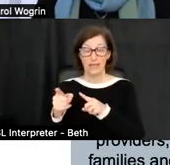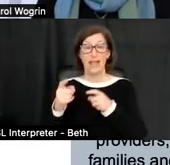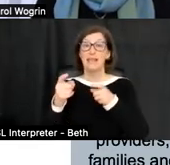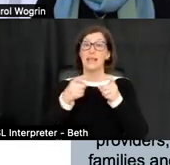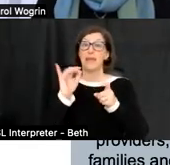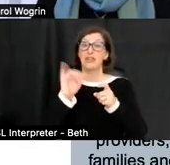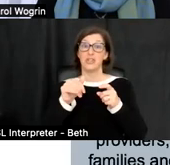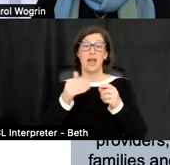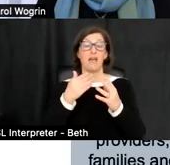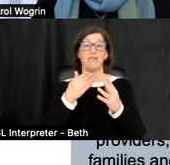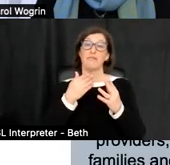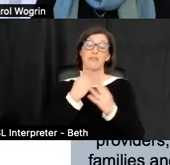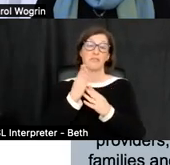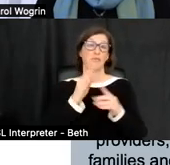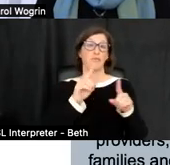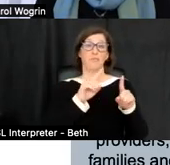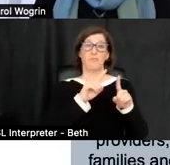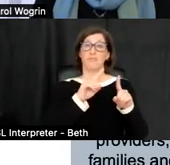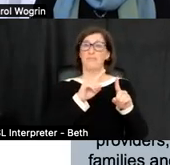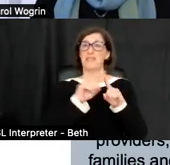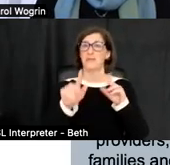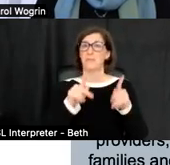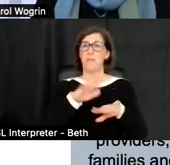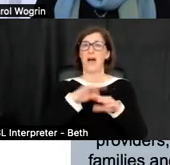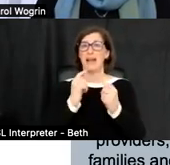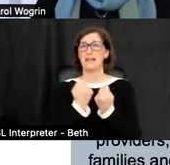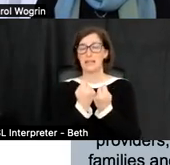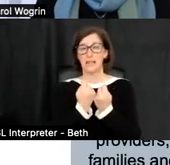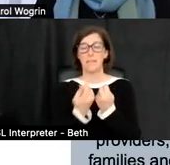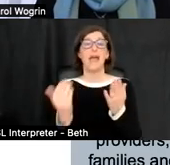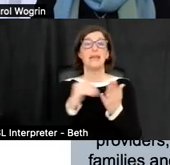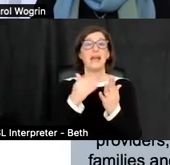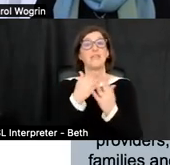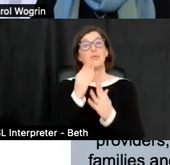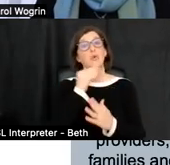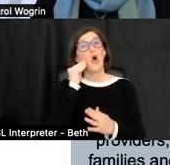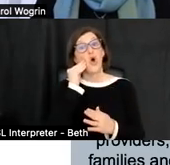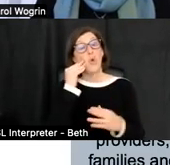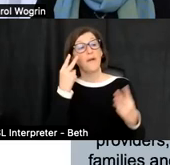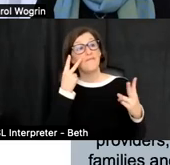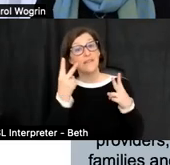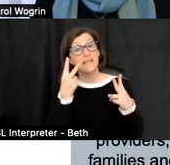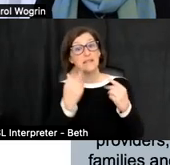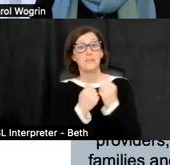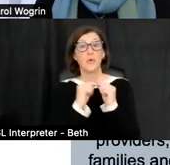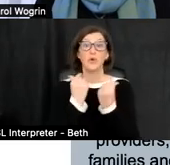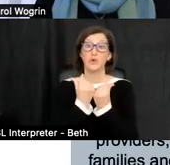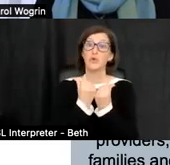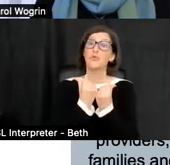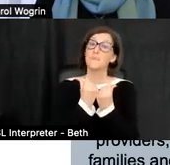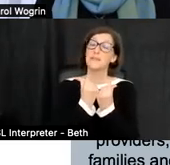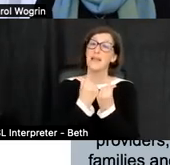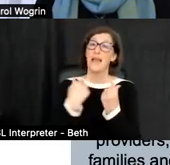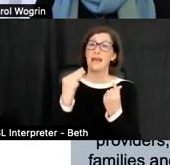a multidisciplinary team, and again, through both home visit support groups and mHealth. And they